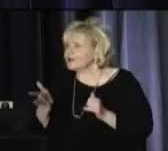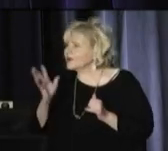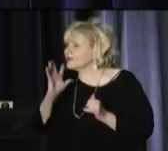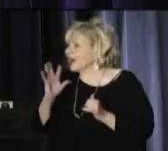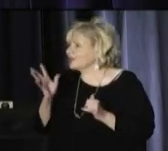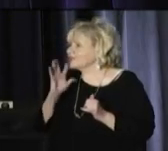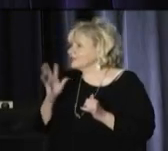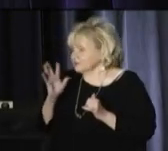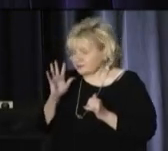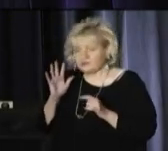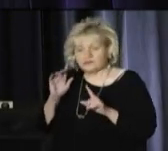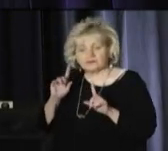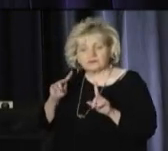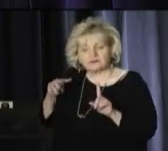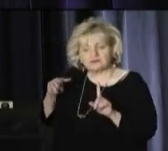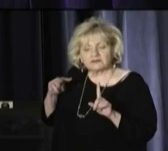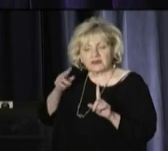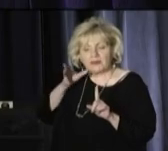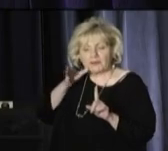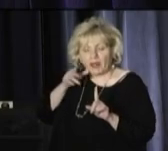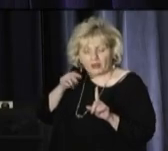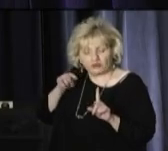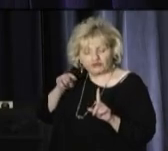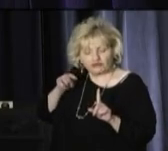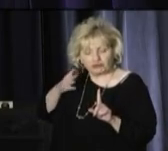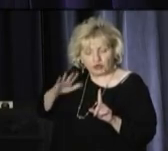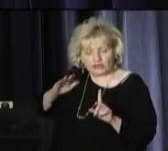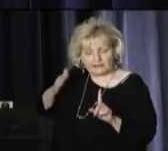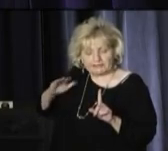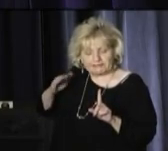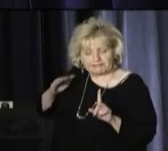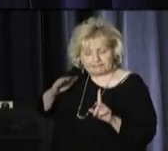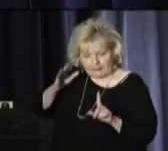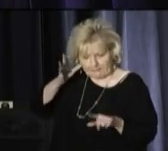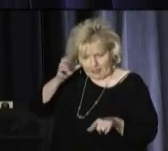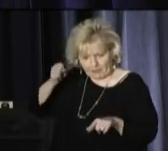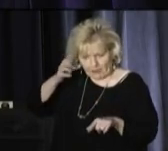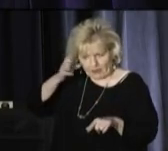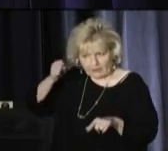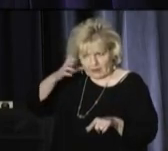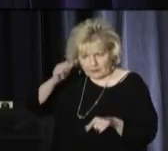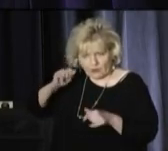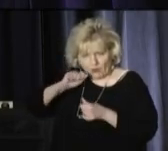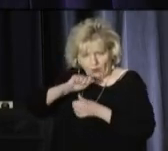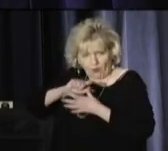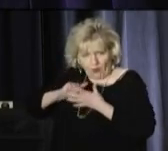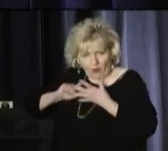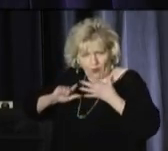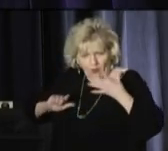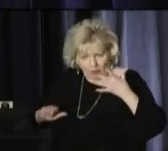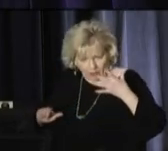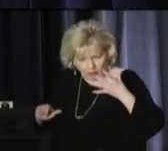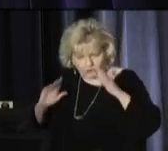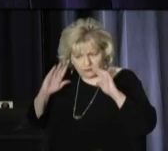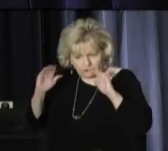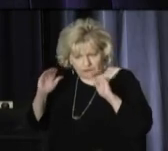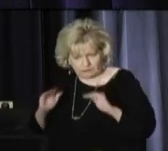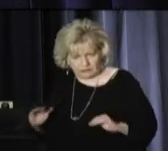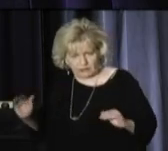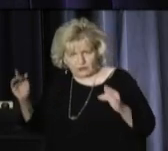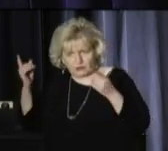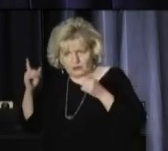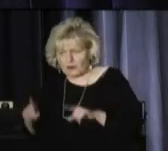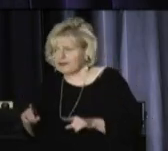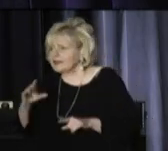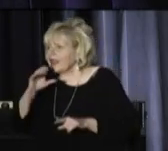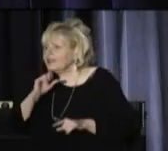around my mother in the kitchen watching, close enough to have memorized all the ingredients and steps by the time I was 6, but not too close to